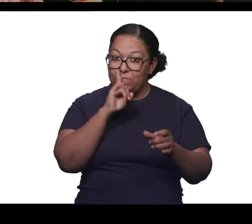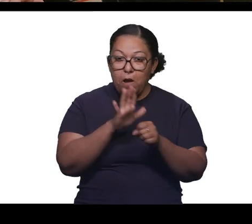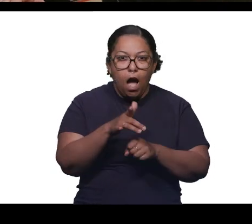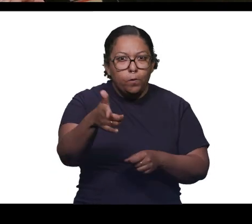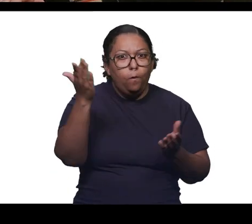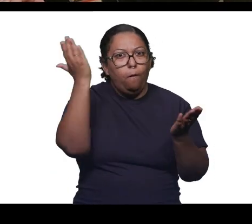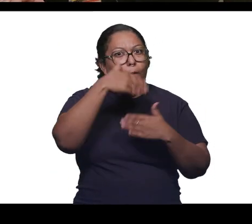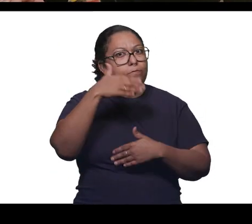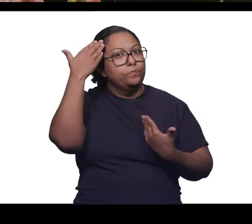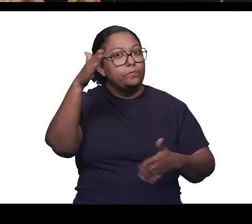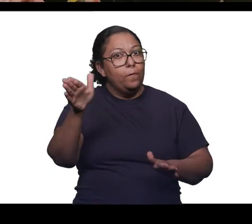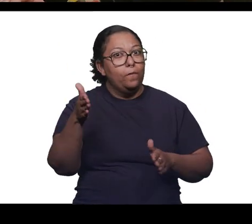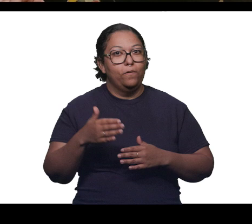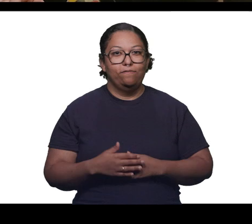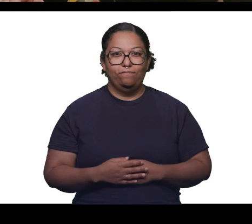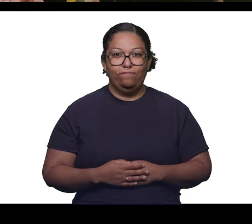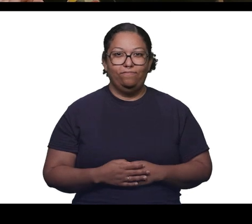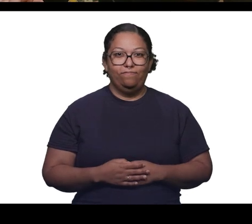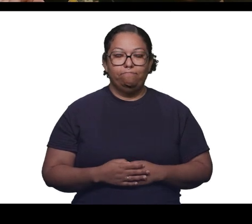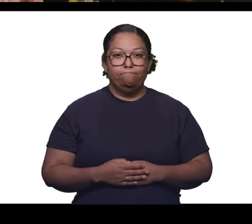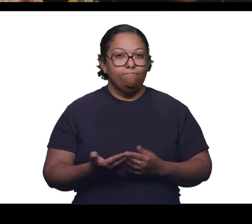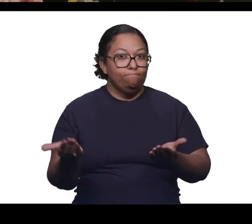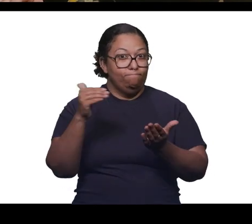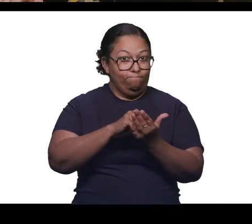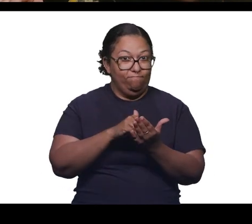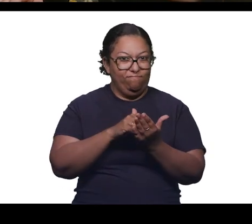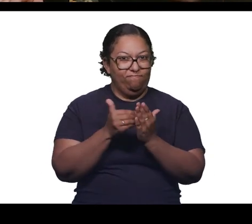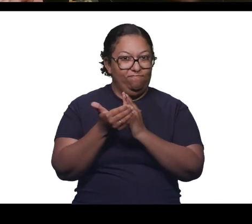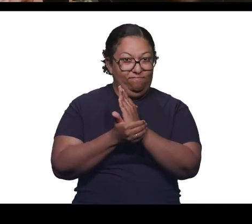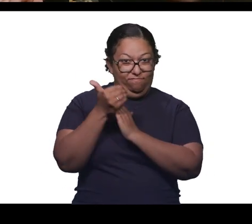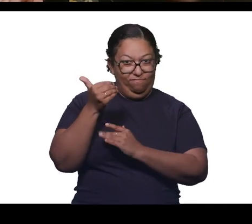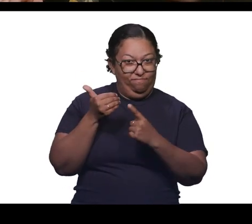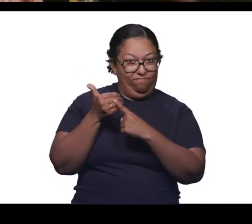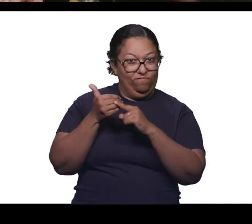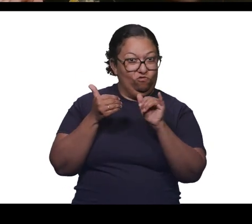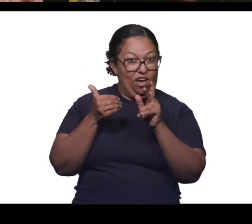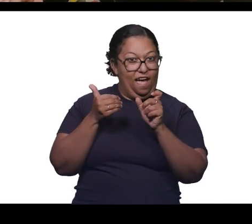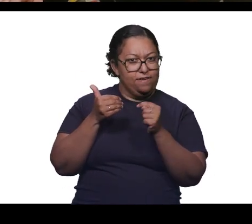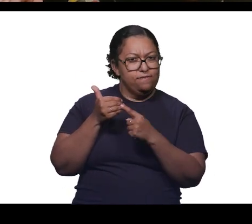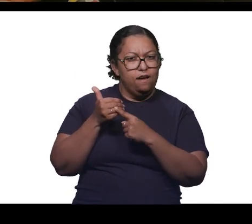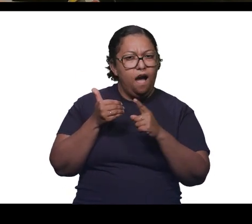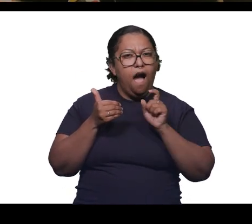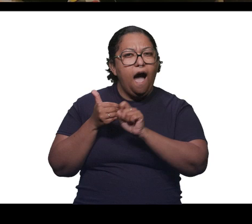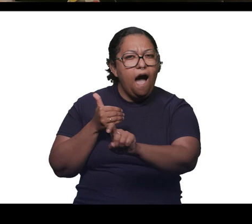So again, with this cover, this jacket, asking those questions, paraphrasing those responses, pointing, creating space